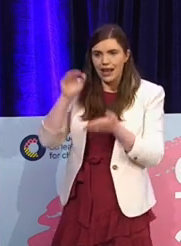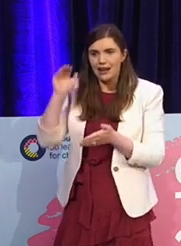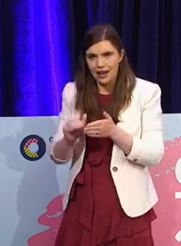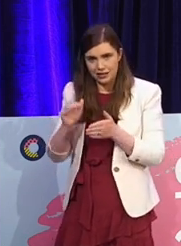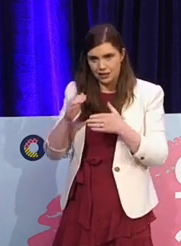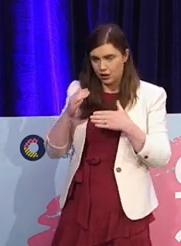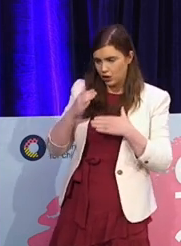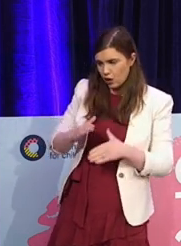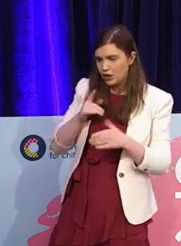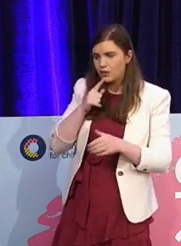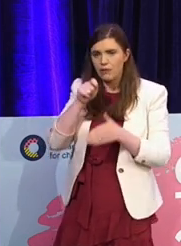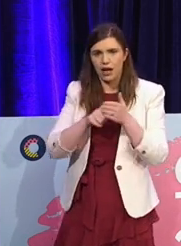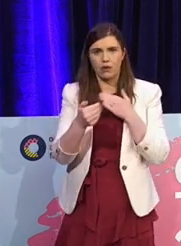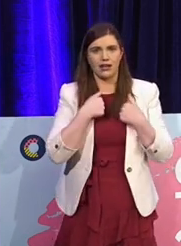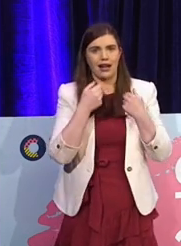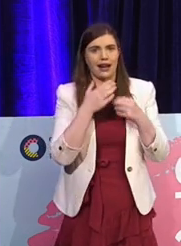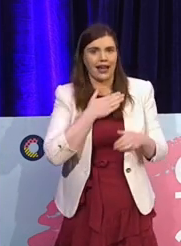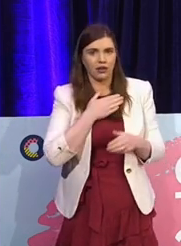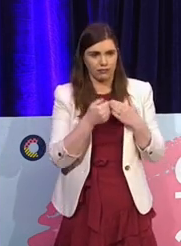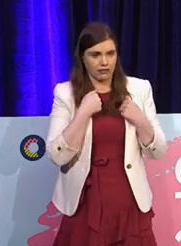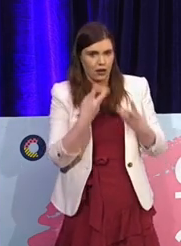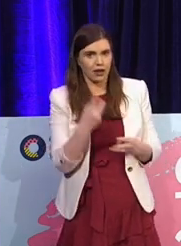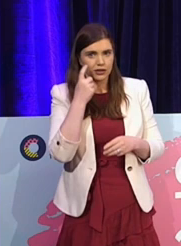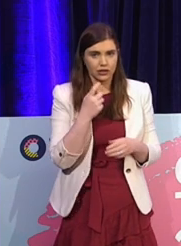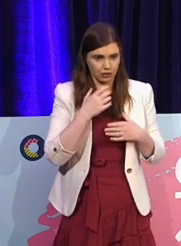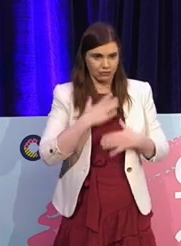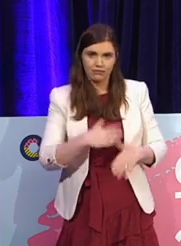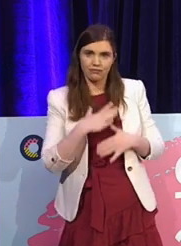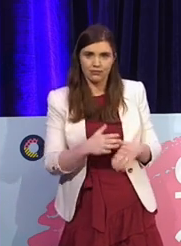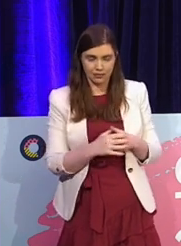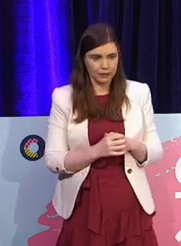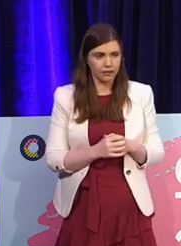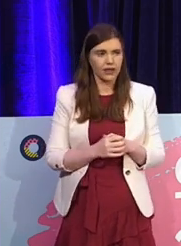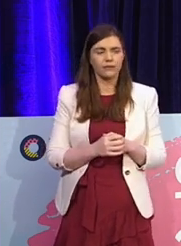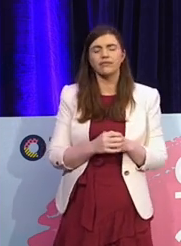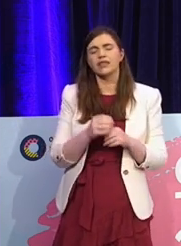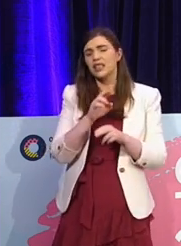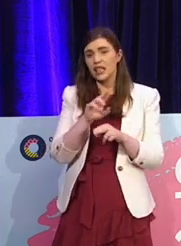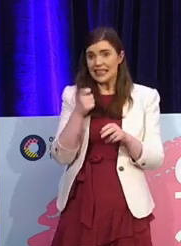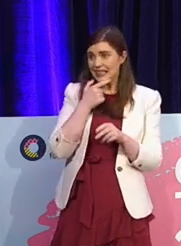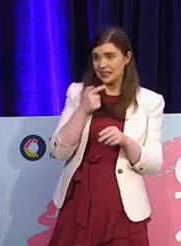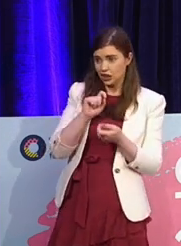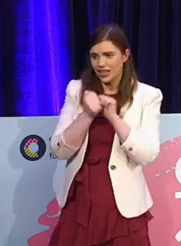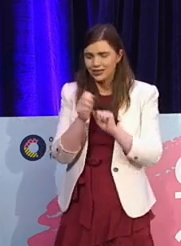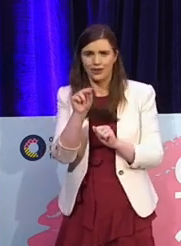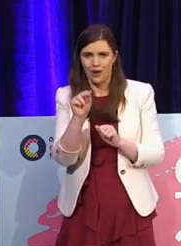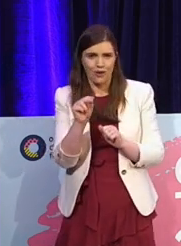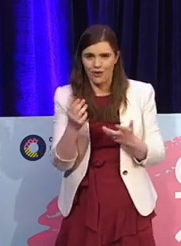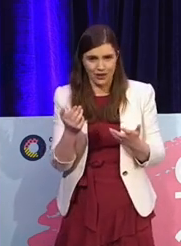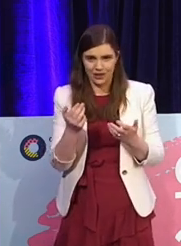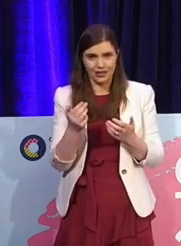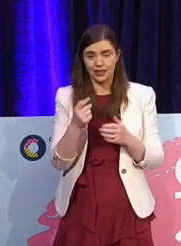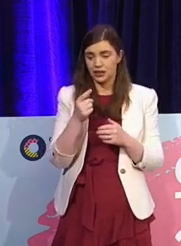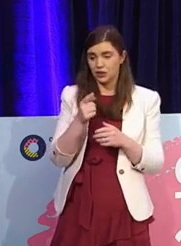things that I liked. Now, I'll be honest, it wasn't easy. You know, old habits do die hard. So I deleted